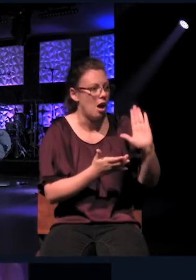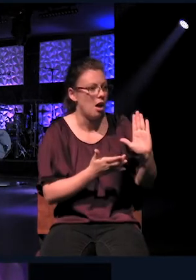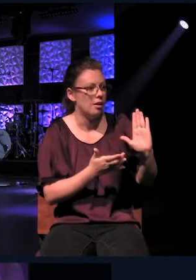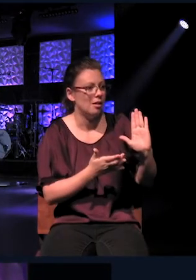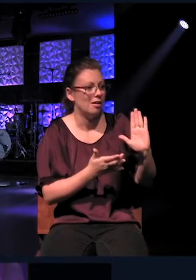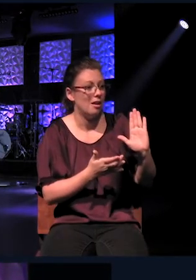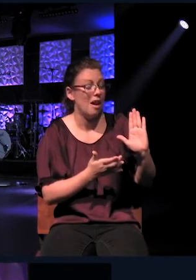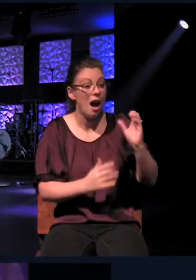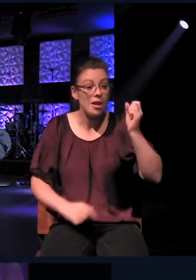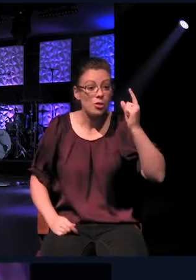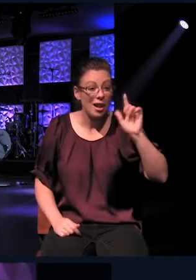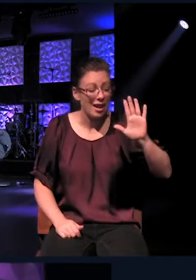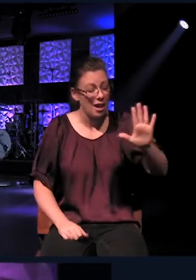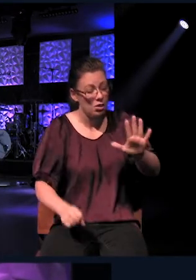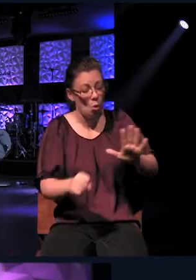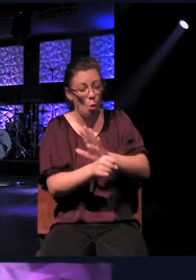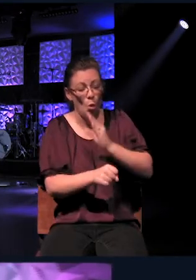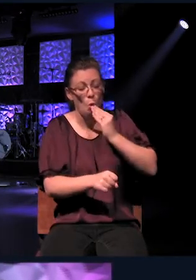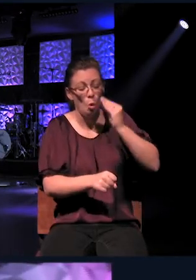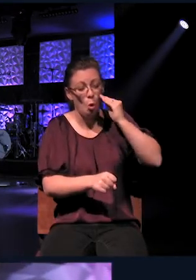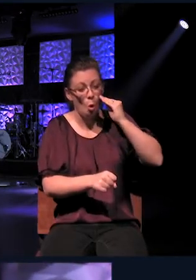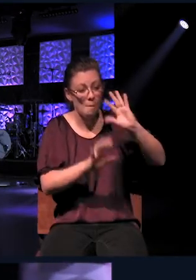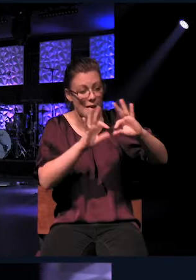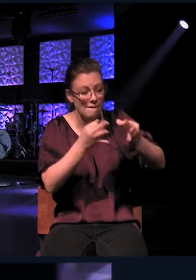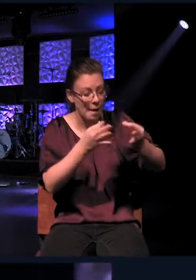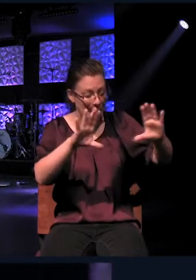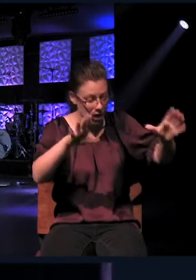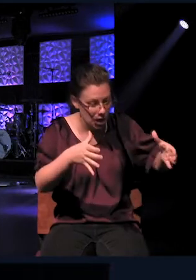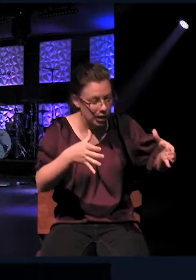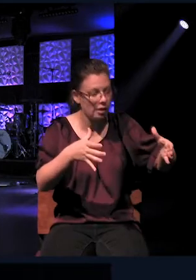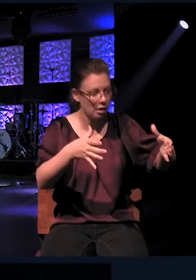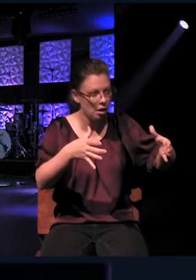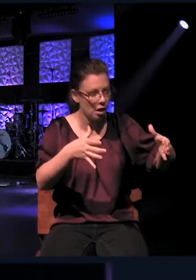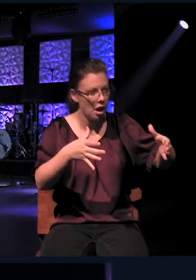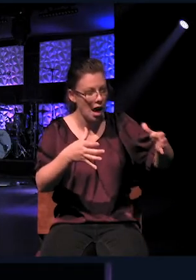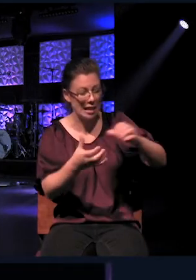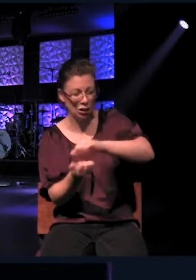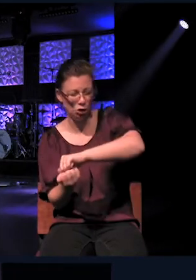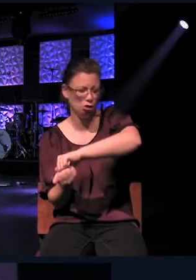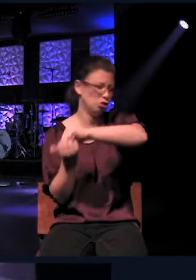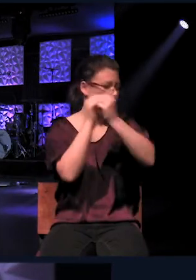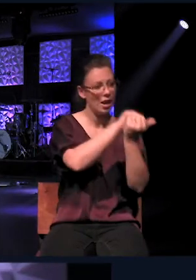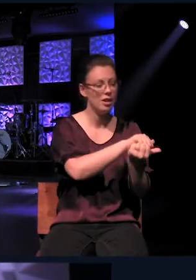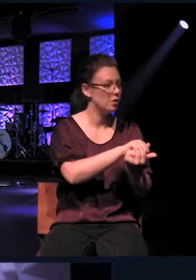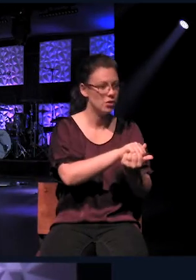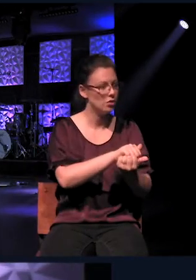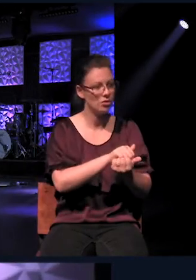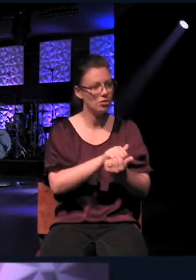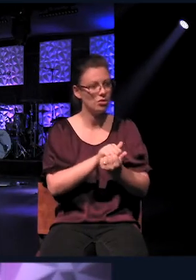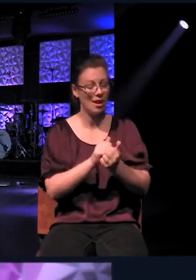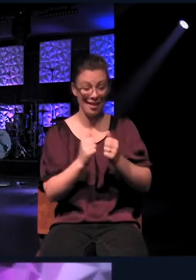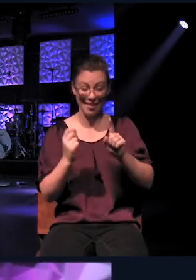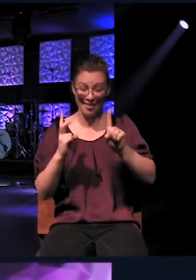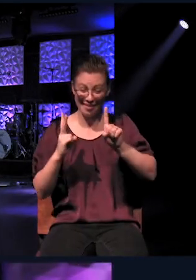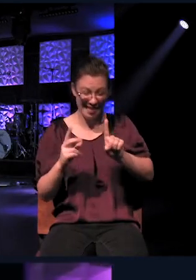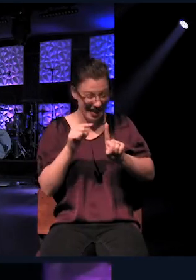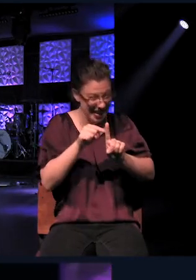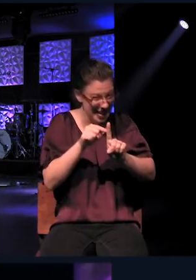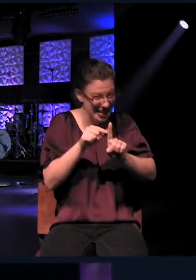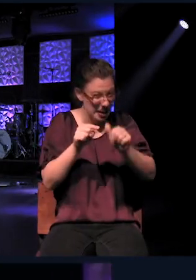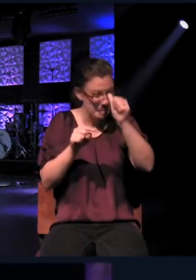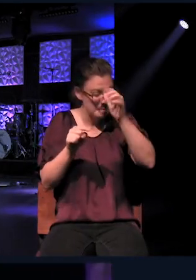household, their lives were radically changed. This jailer went from wanting to kill